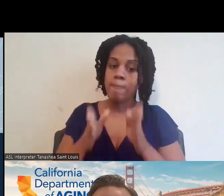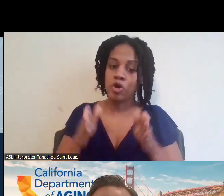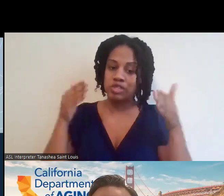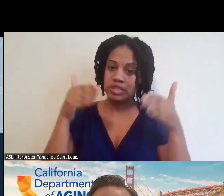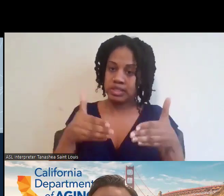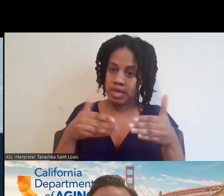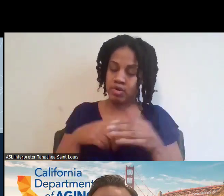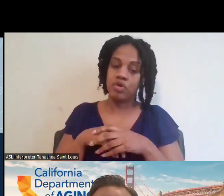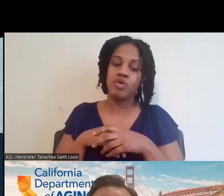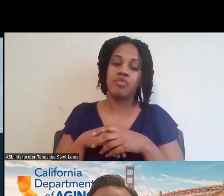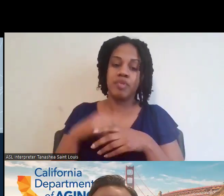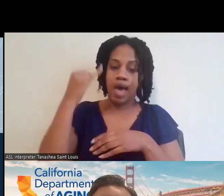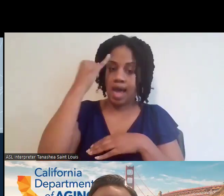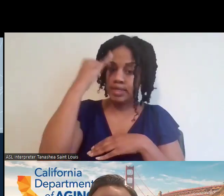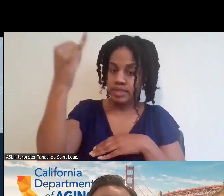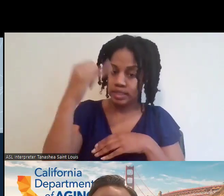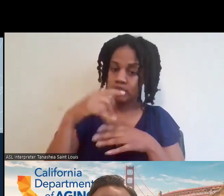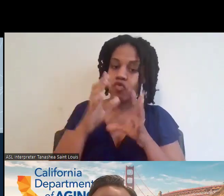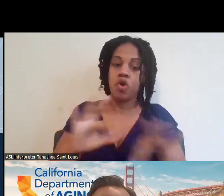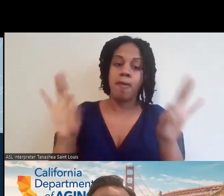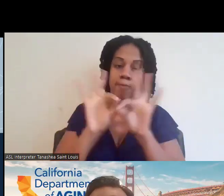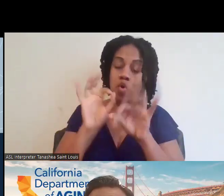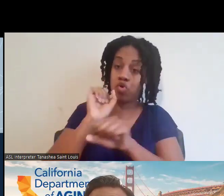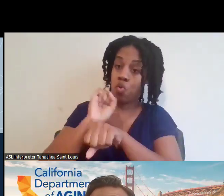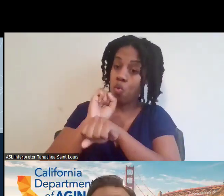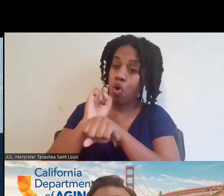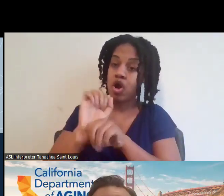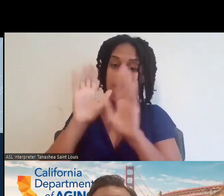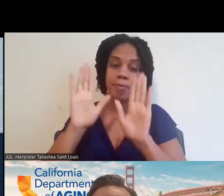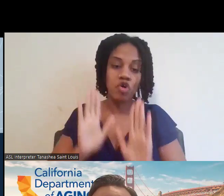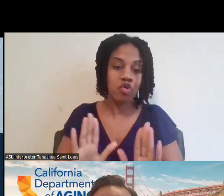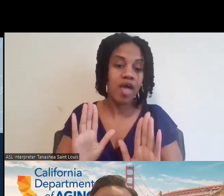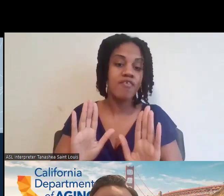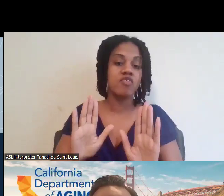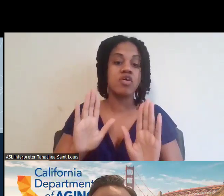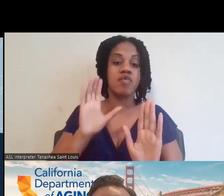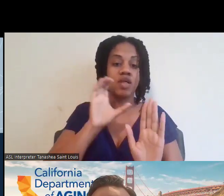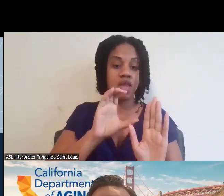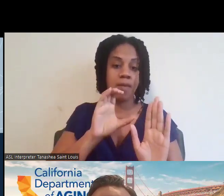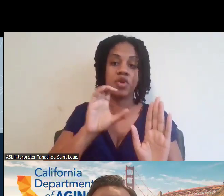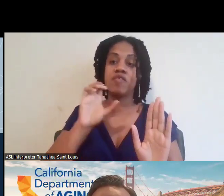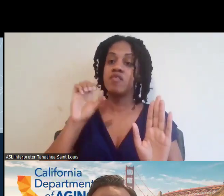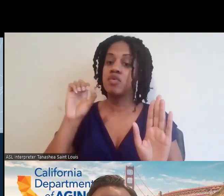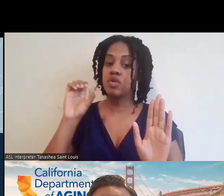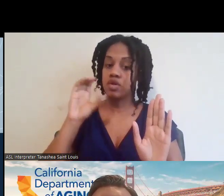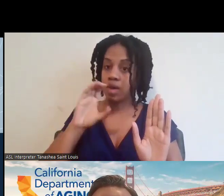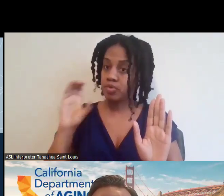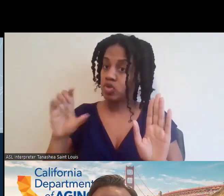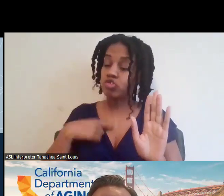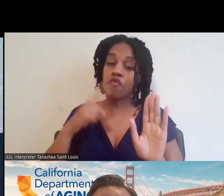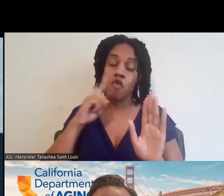that the steering committee did, and so grateful for our partners at Collaborative Consulting for guiding us along the